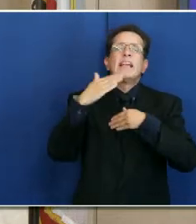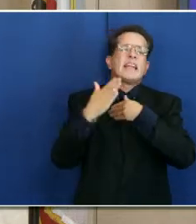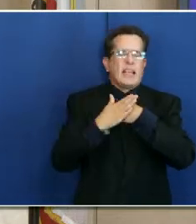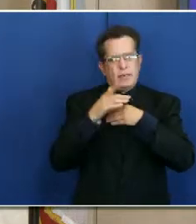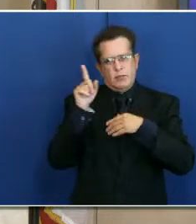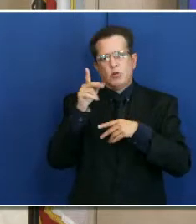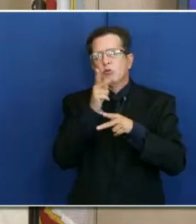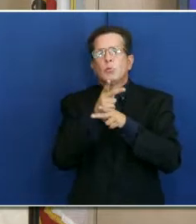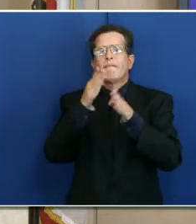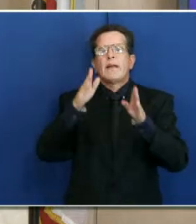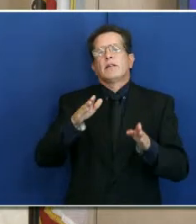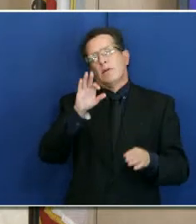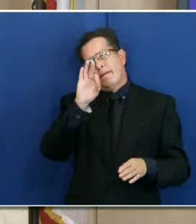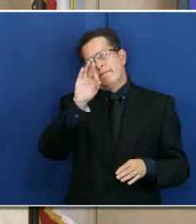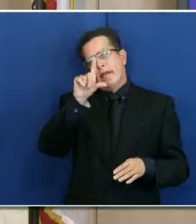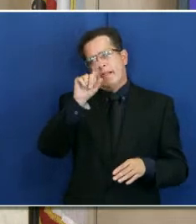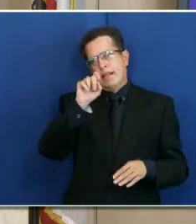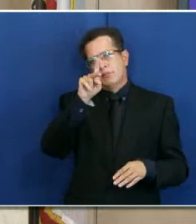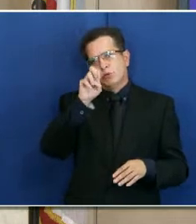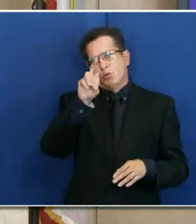give us the latest updates.